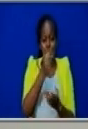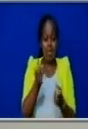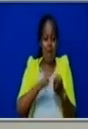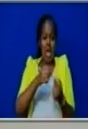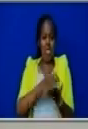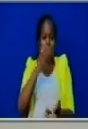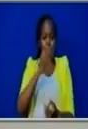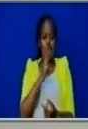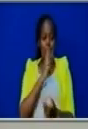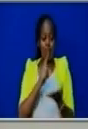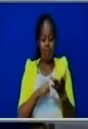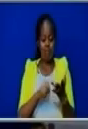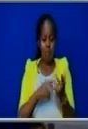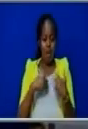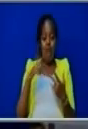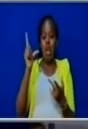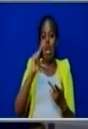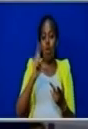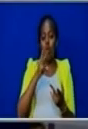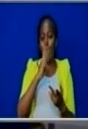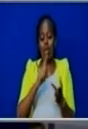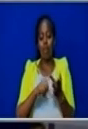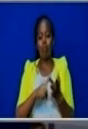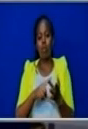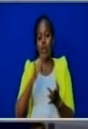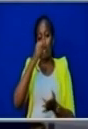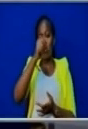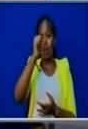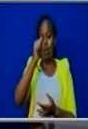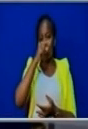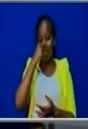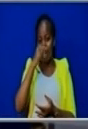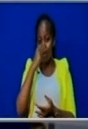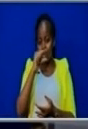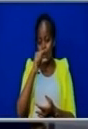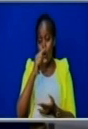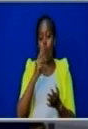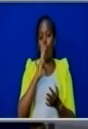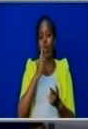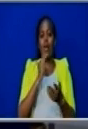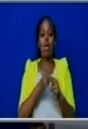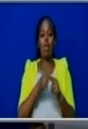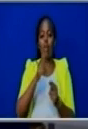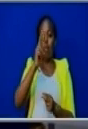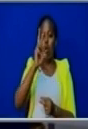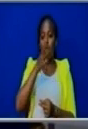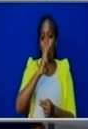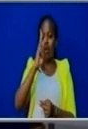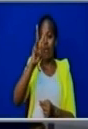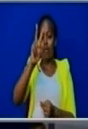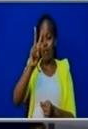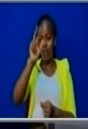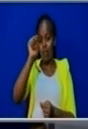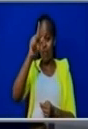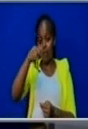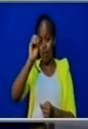have the liquid water. The liquid water. Then we have the gaseous water. The gaseous water. What you call the water vapor. The water vapor. And these